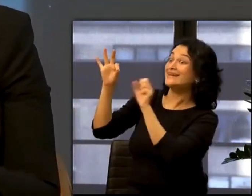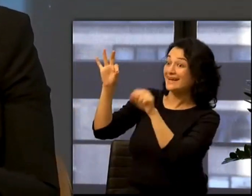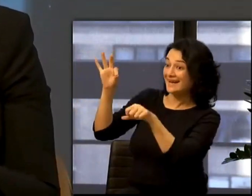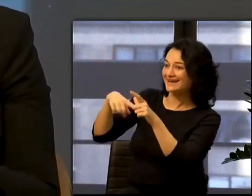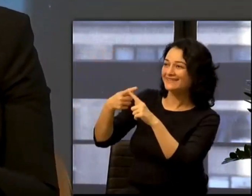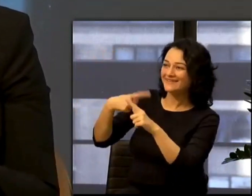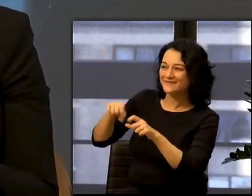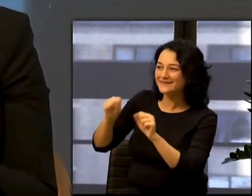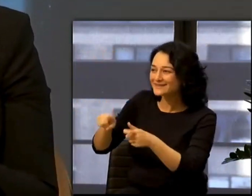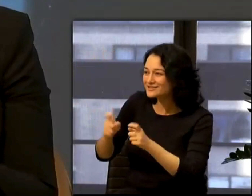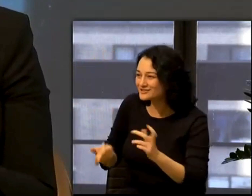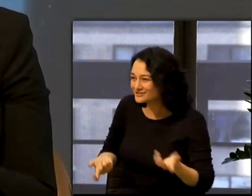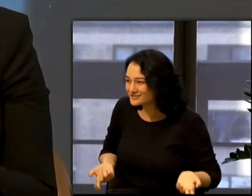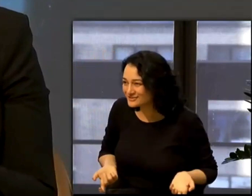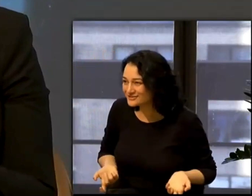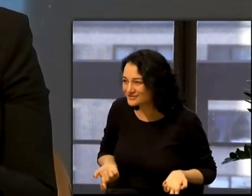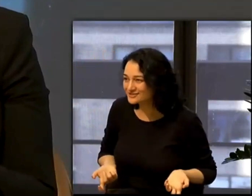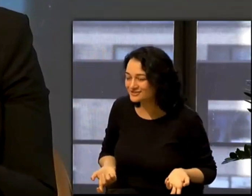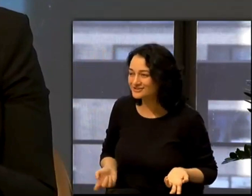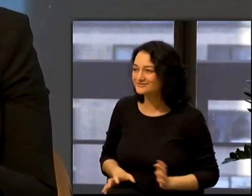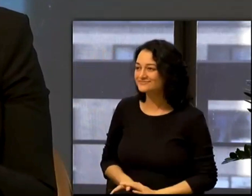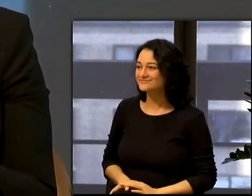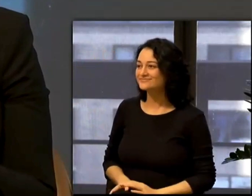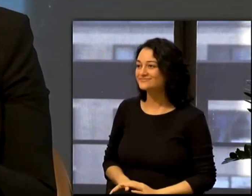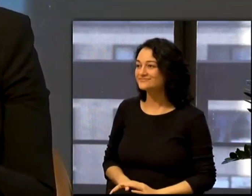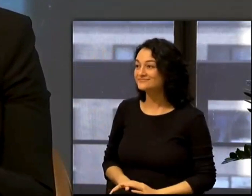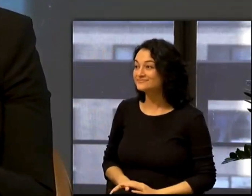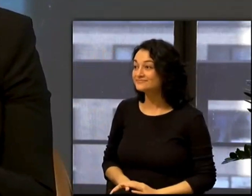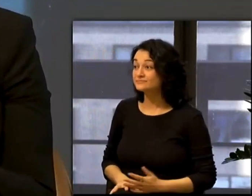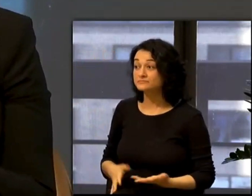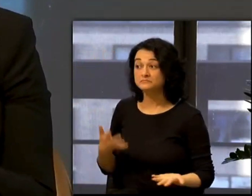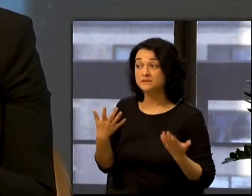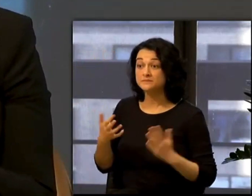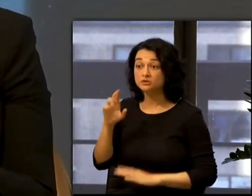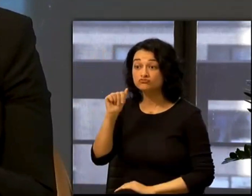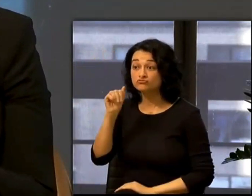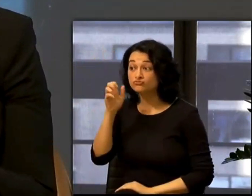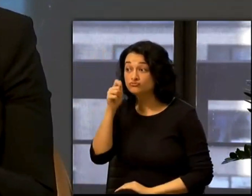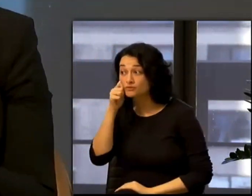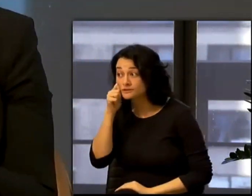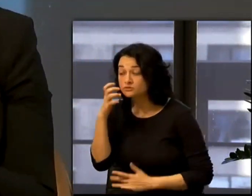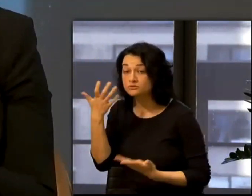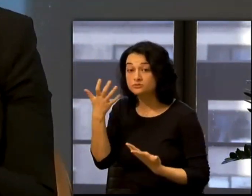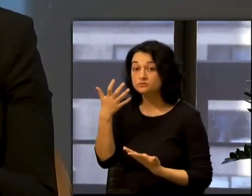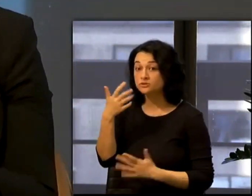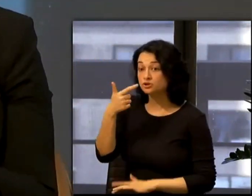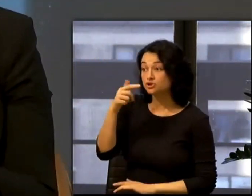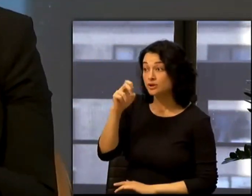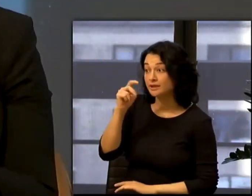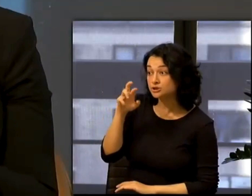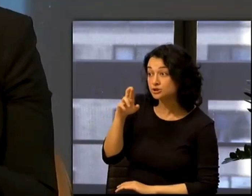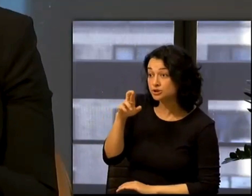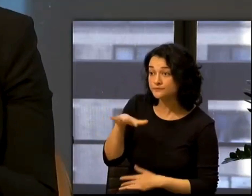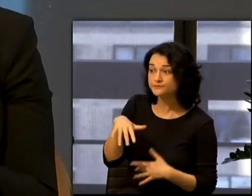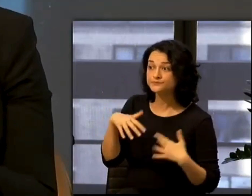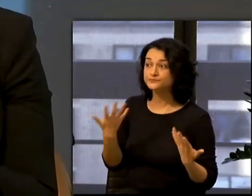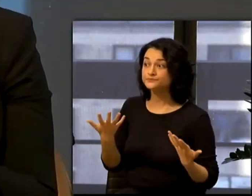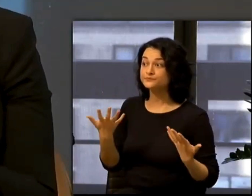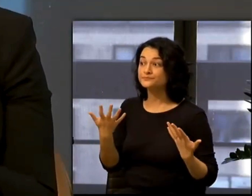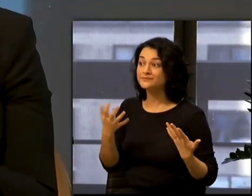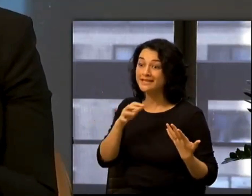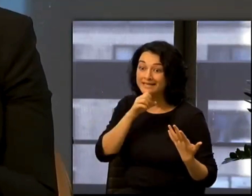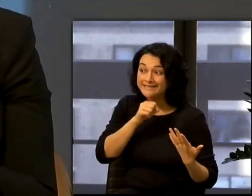age, ableism, so on and so forth, right? And so this past year, we actually worked for the first time with an outside organization on